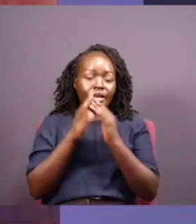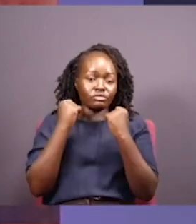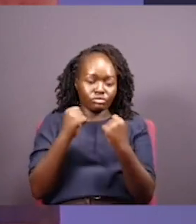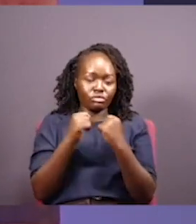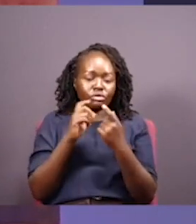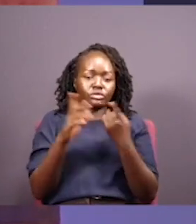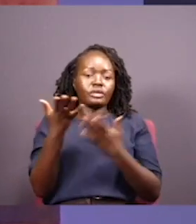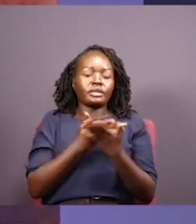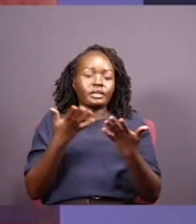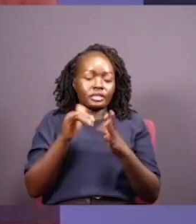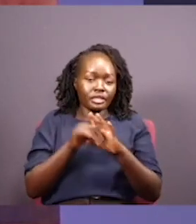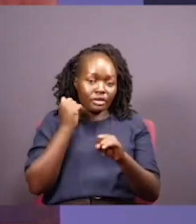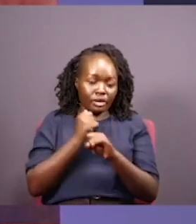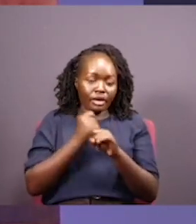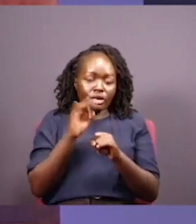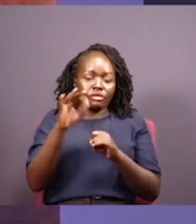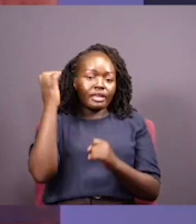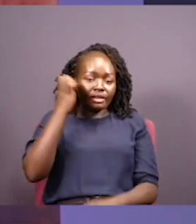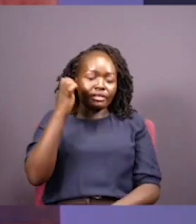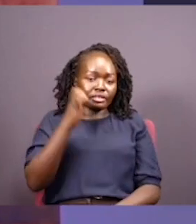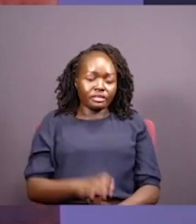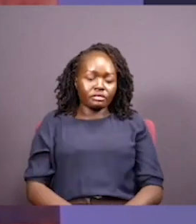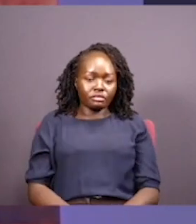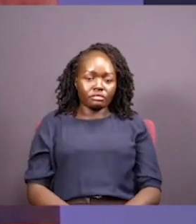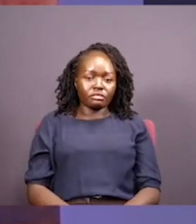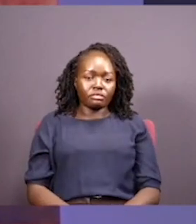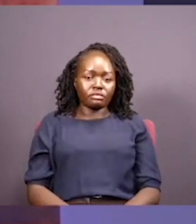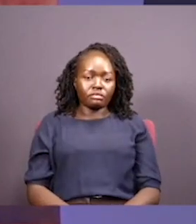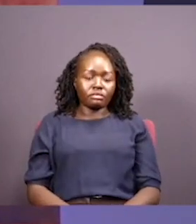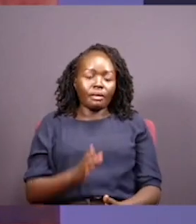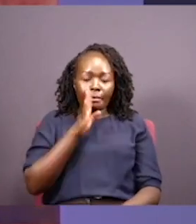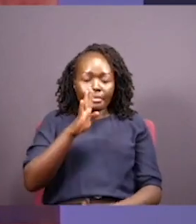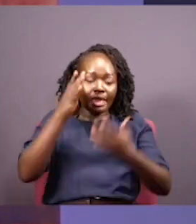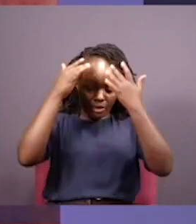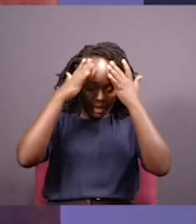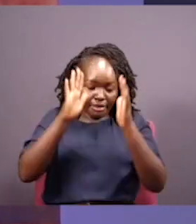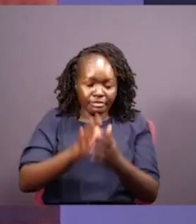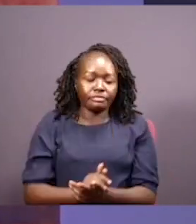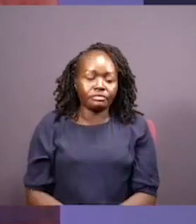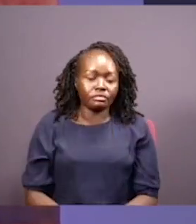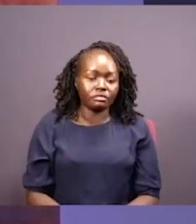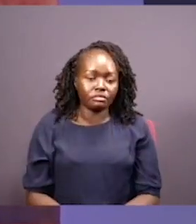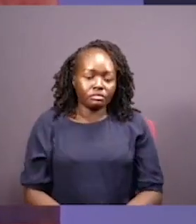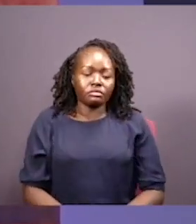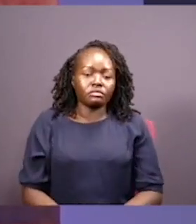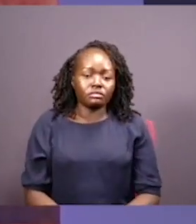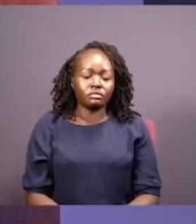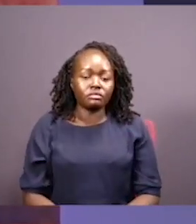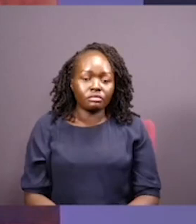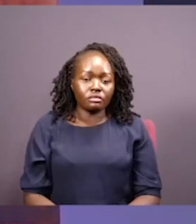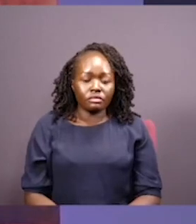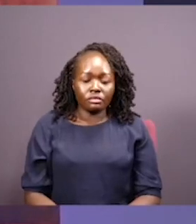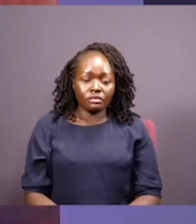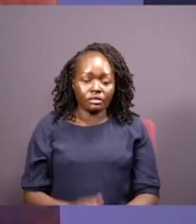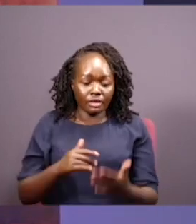in the work of evangelism. Beware, Jesus says. The next thing that